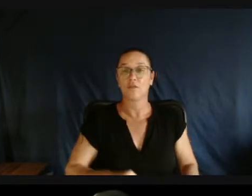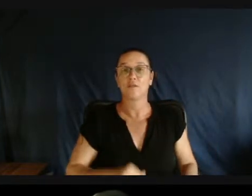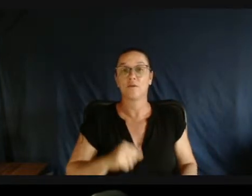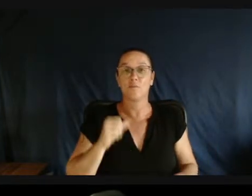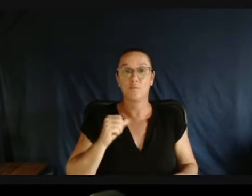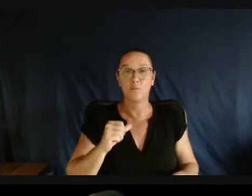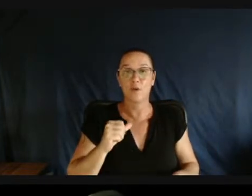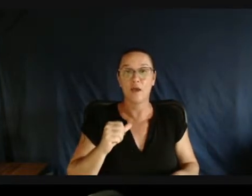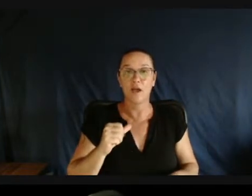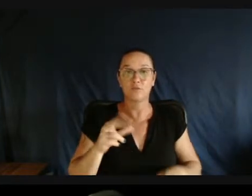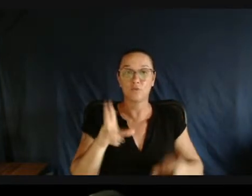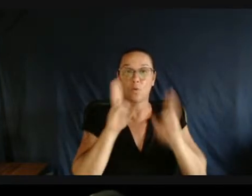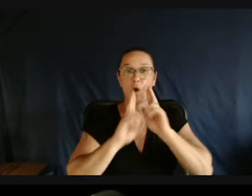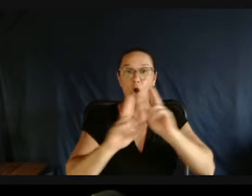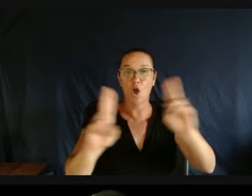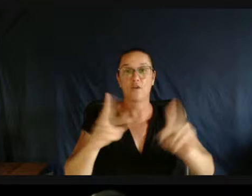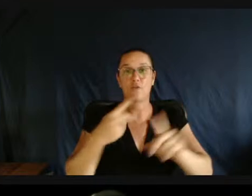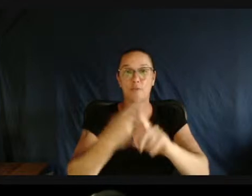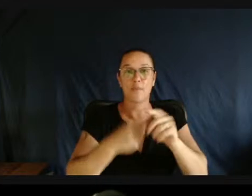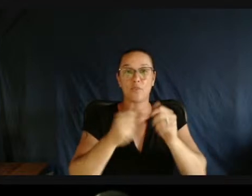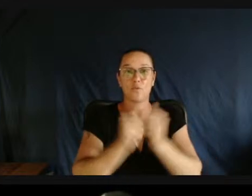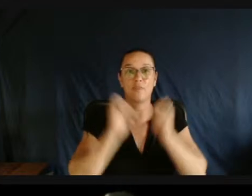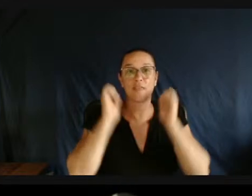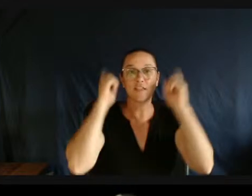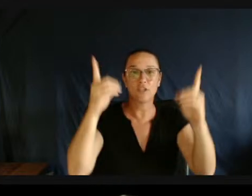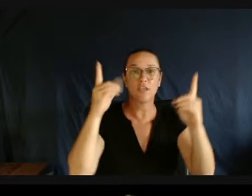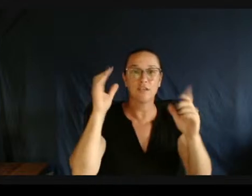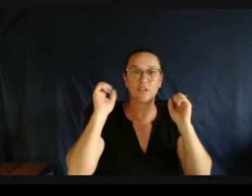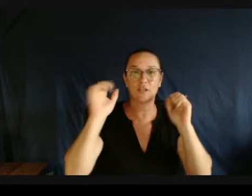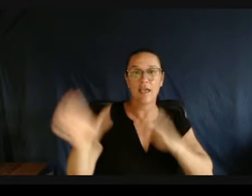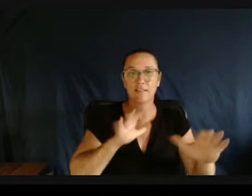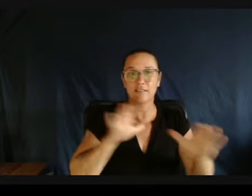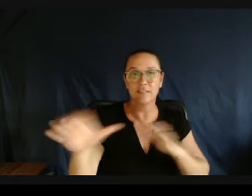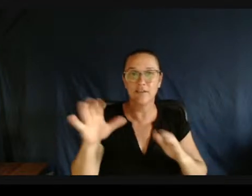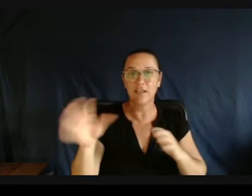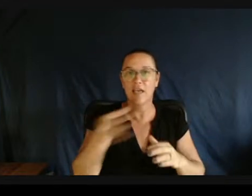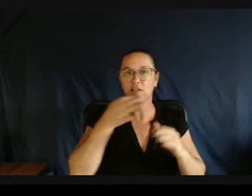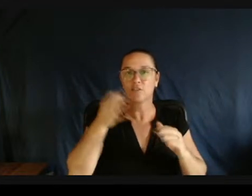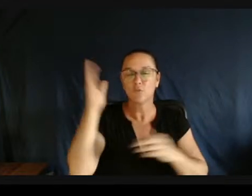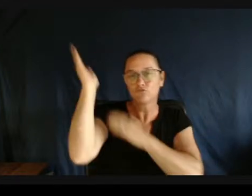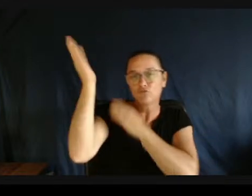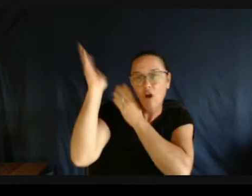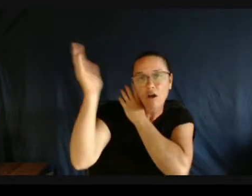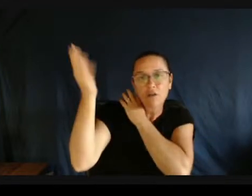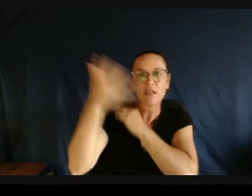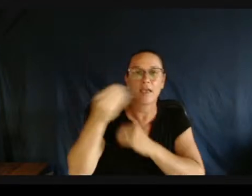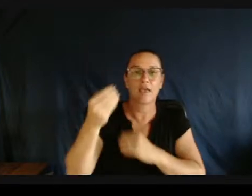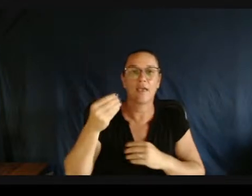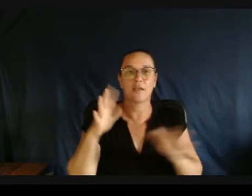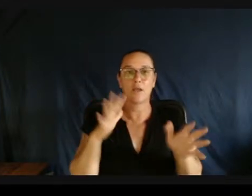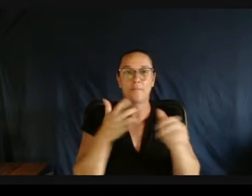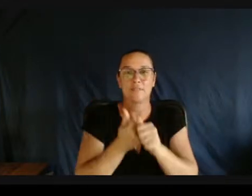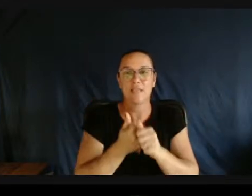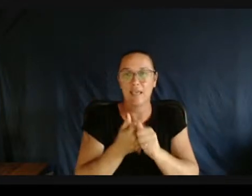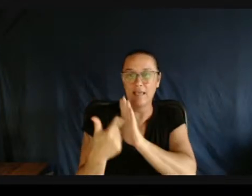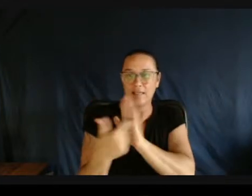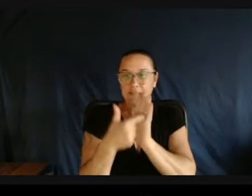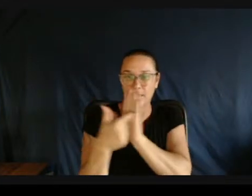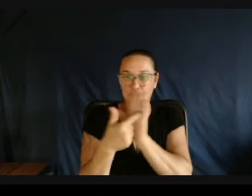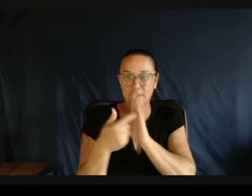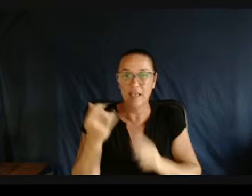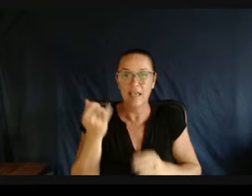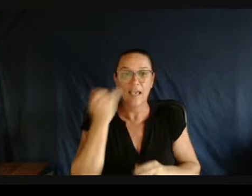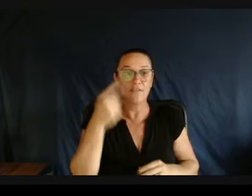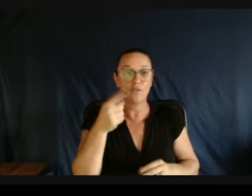Awareness Month with education, activity, expert talks, and update exhibits. If you are listening right now and you are